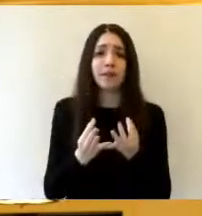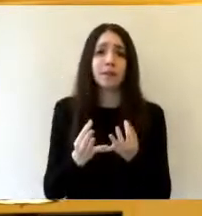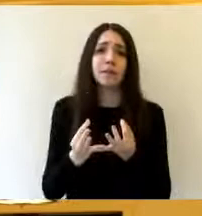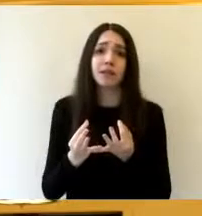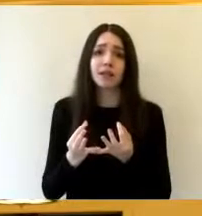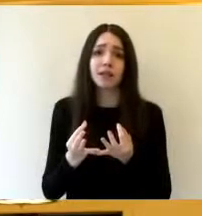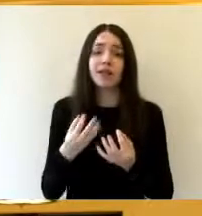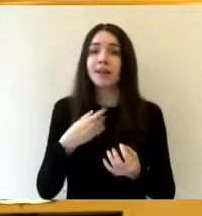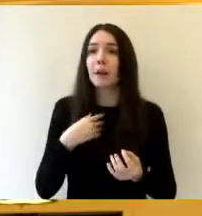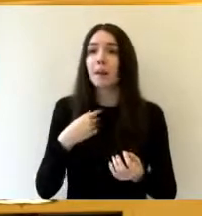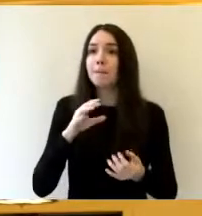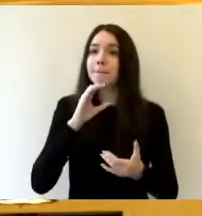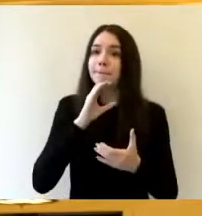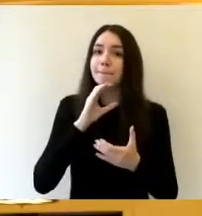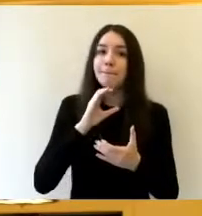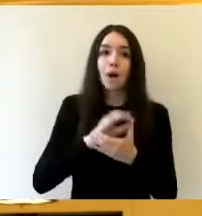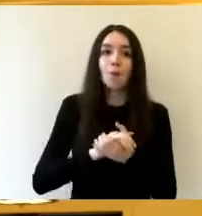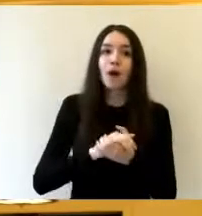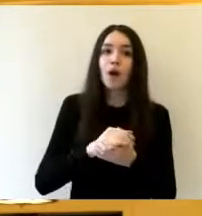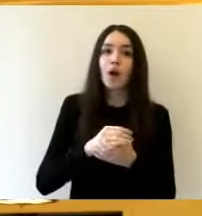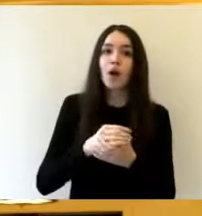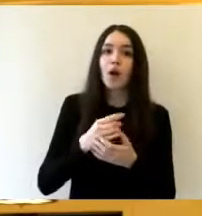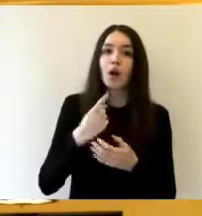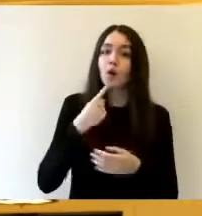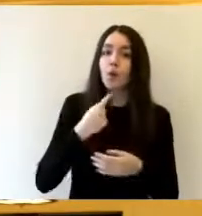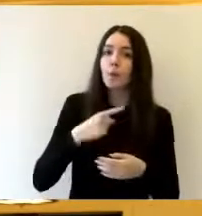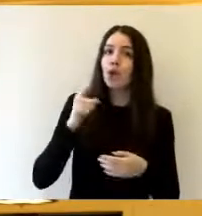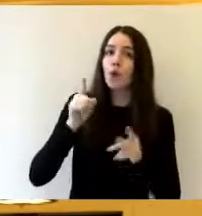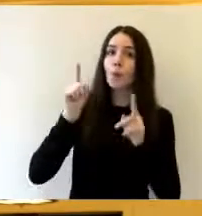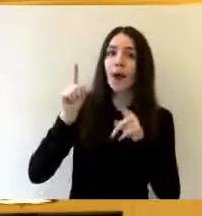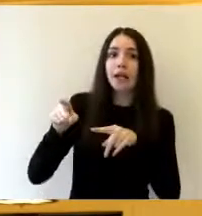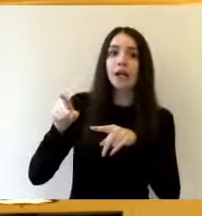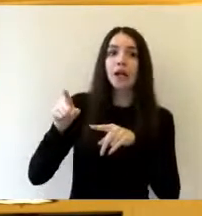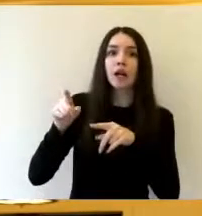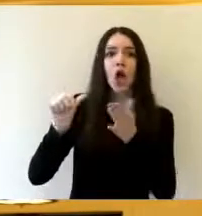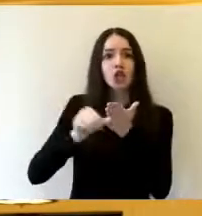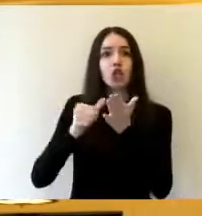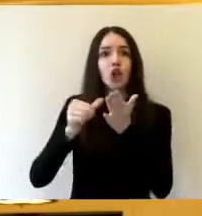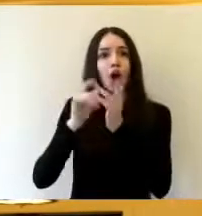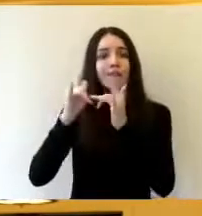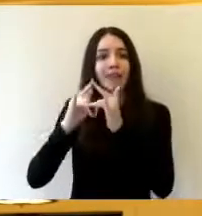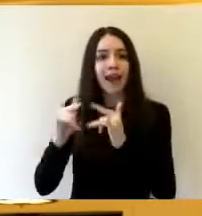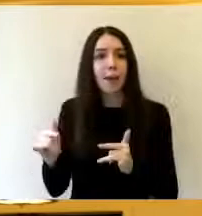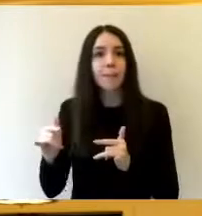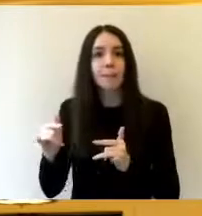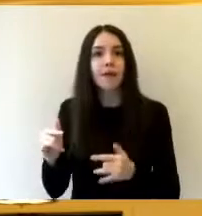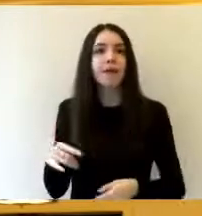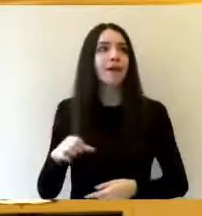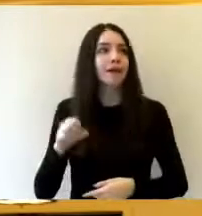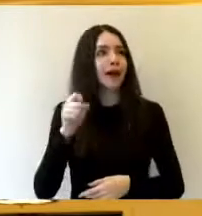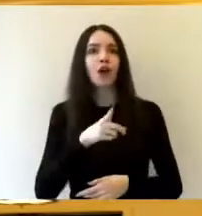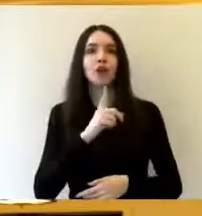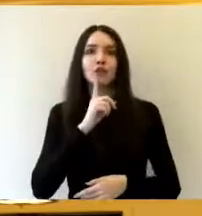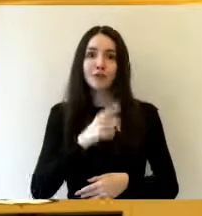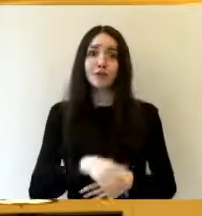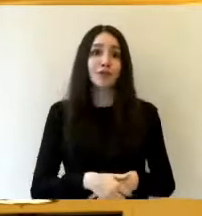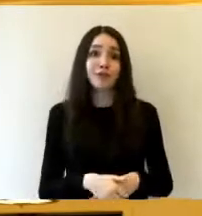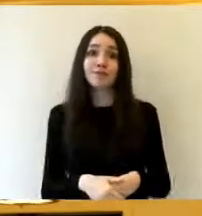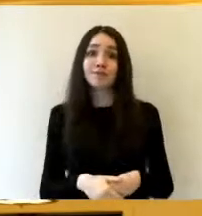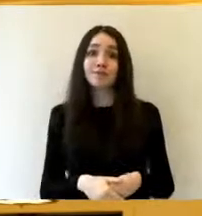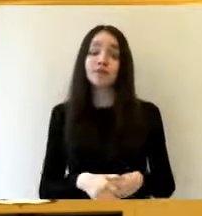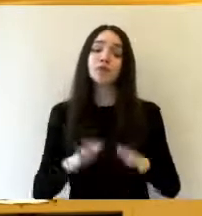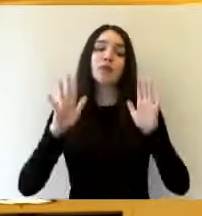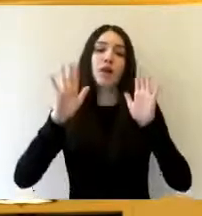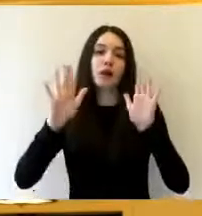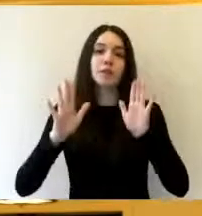camp. And it's true, I did. We had snacks, we had tents. It was awesome. I loved it.